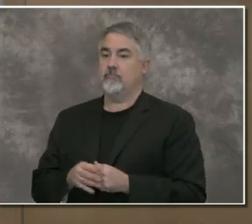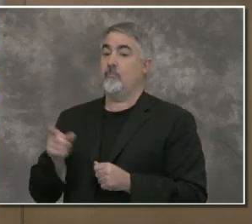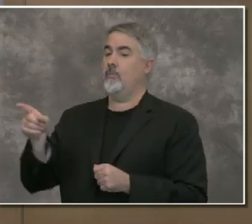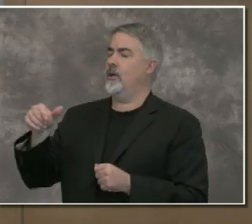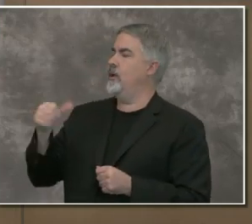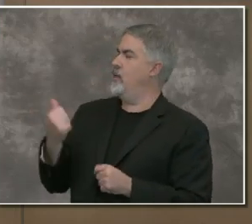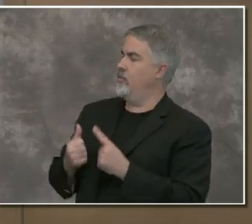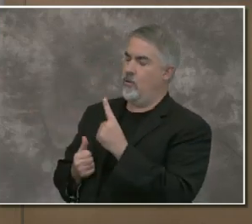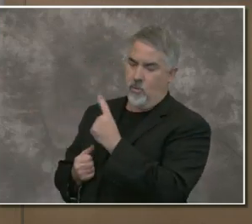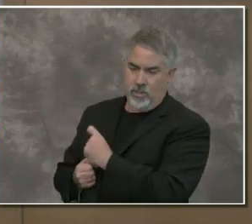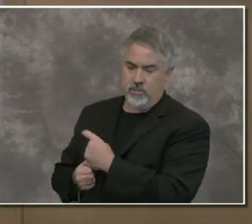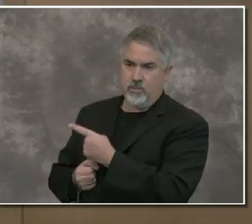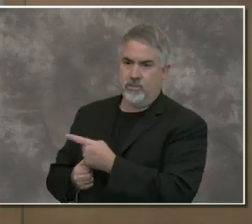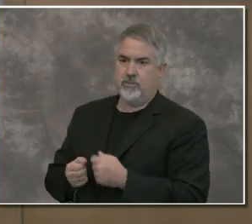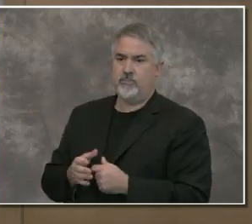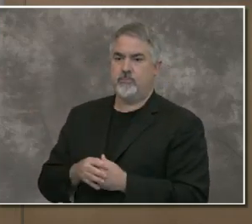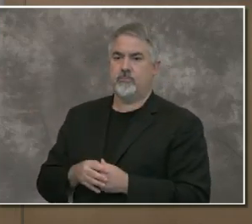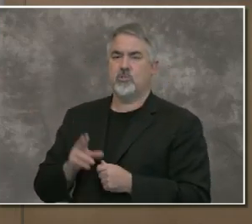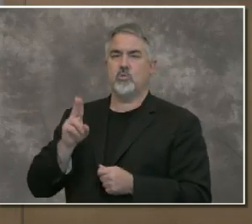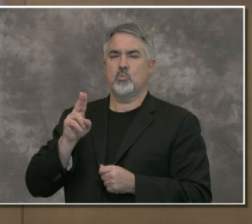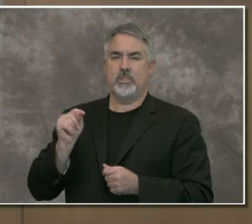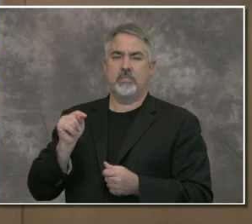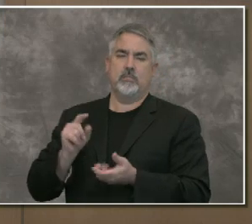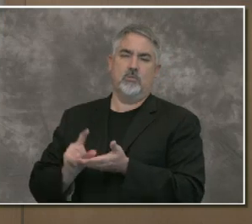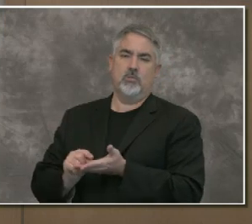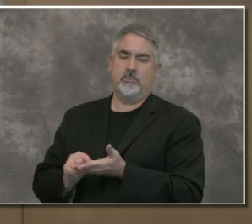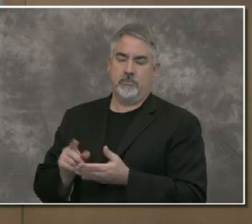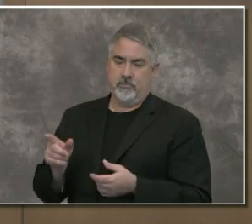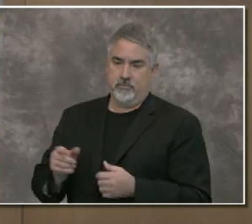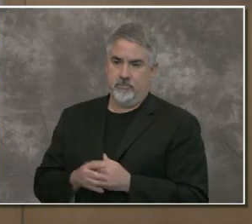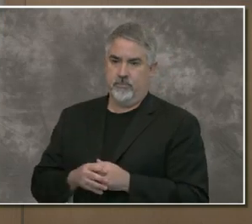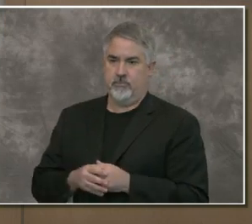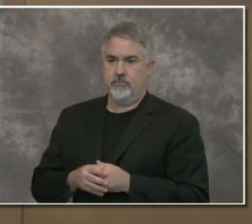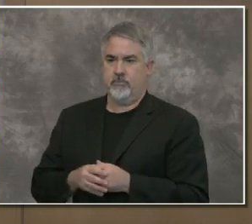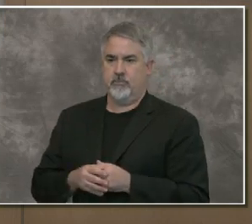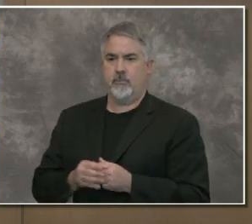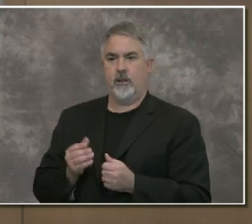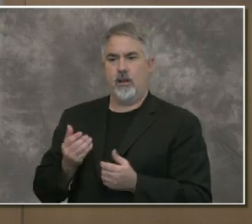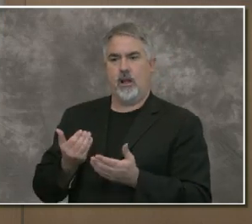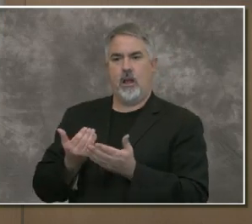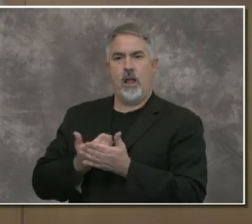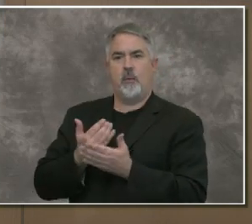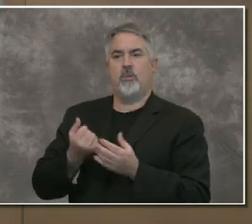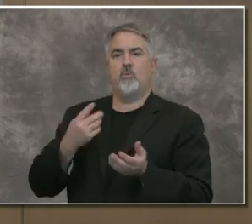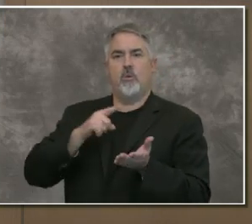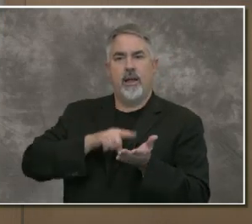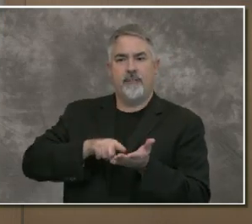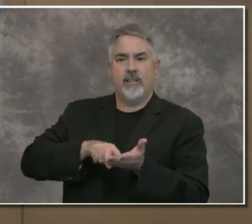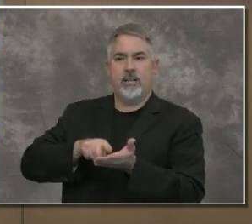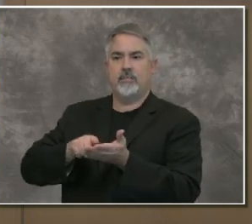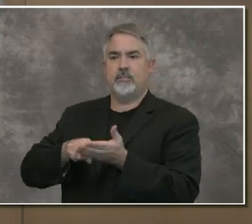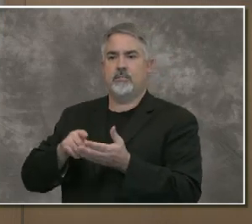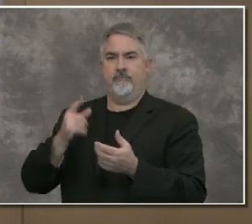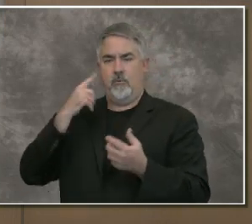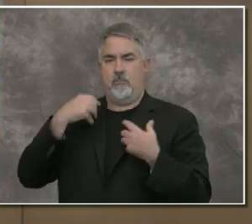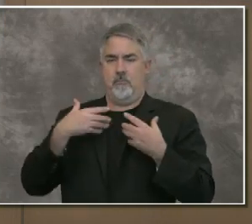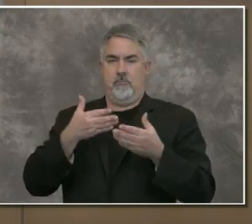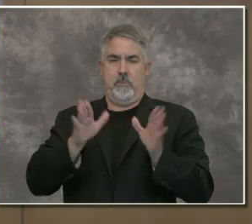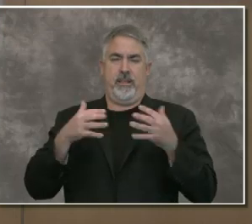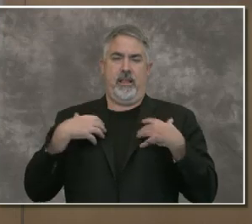the San Diego Union Tribune. How many new COVID investigations is the Public Health Department starting each day on average?